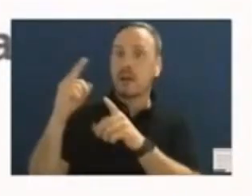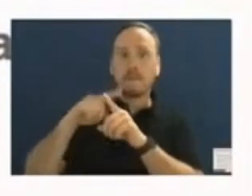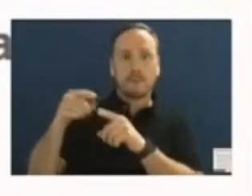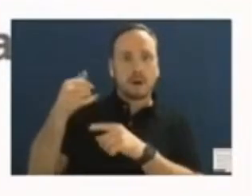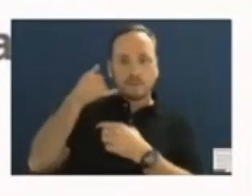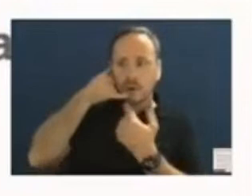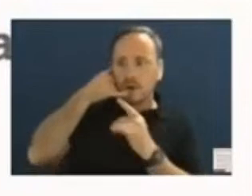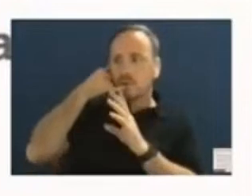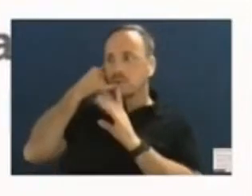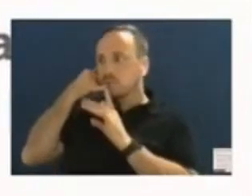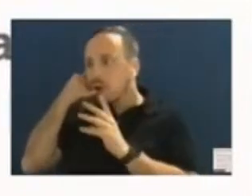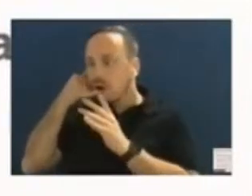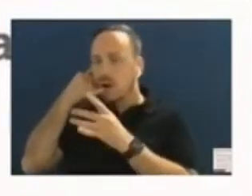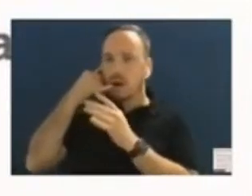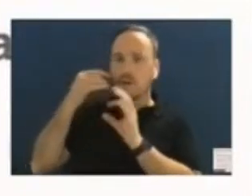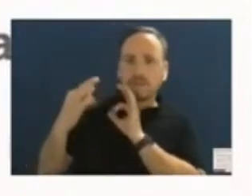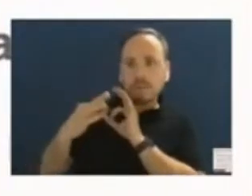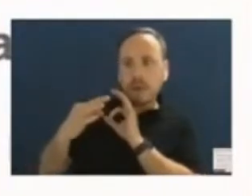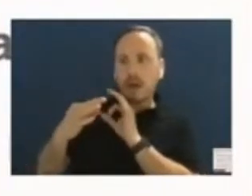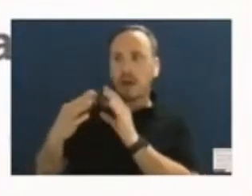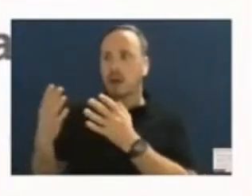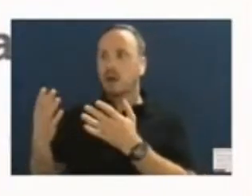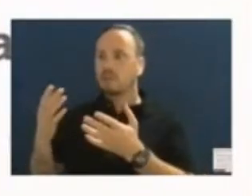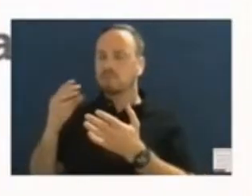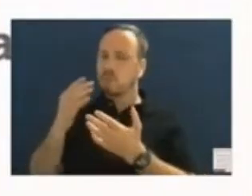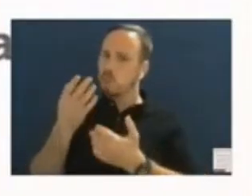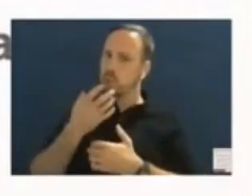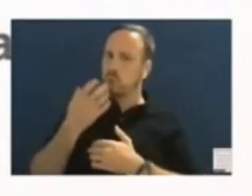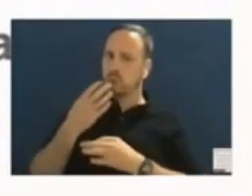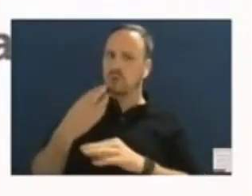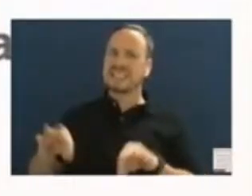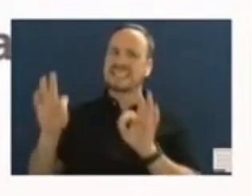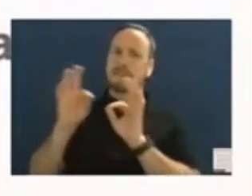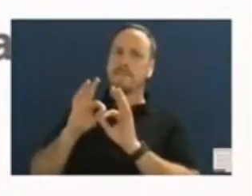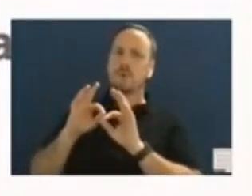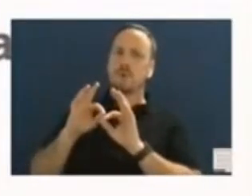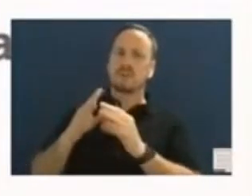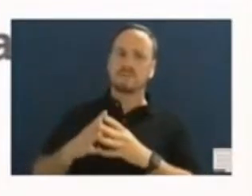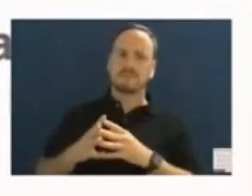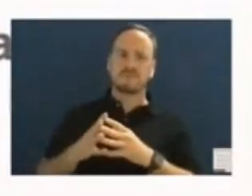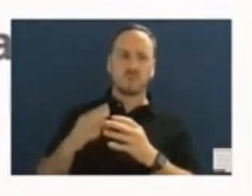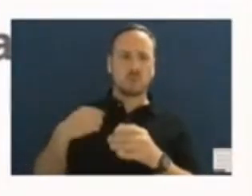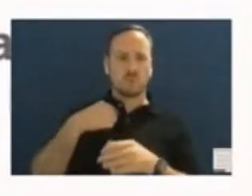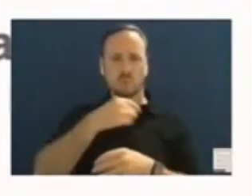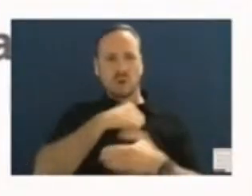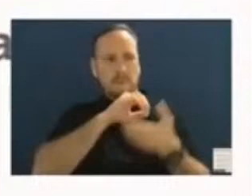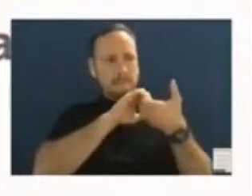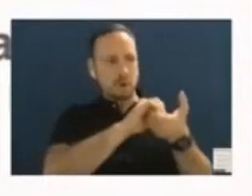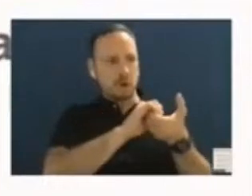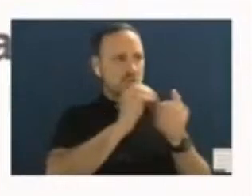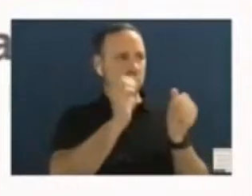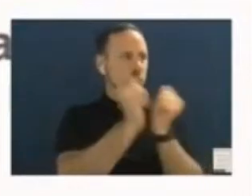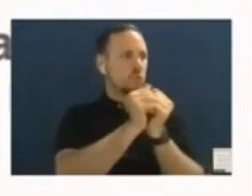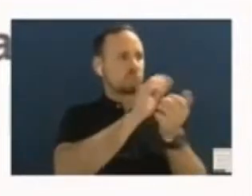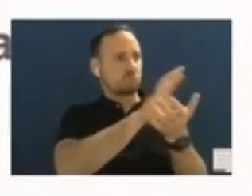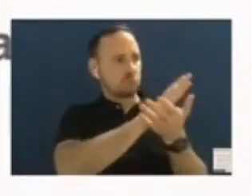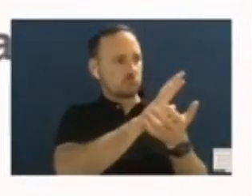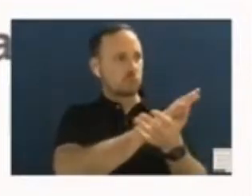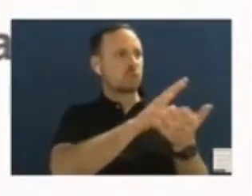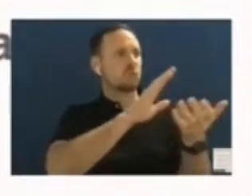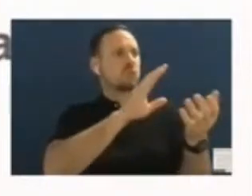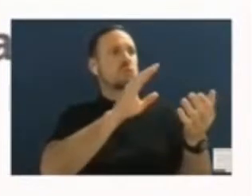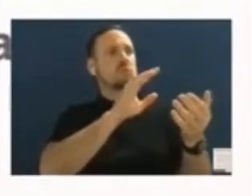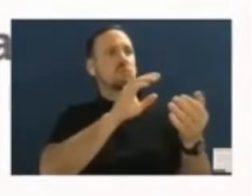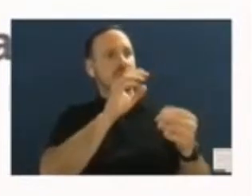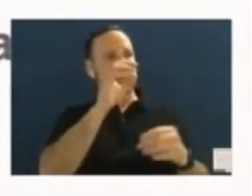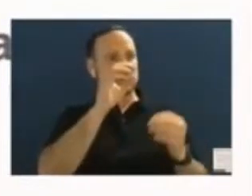that's just really, really important. And we've worked really hard in partnership with our schools and our teachers and the feedback of our community to make sure that